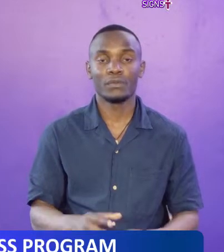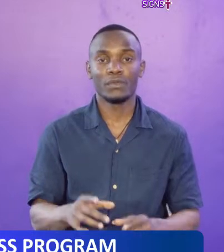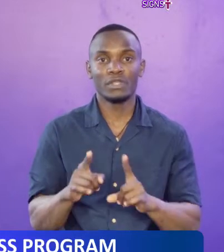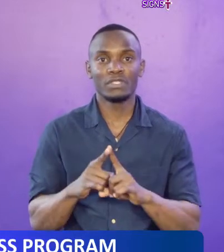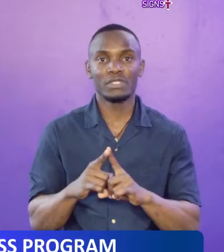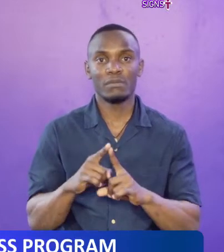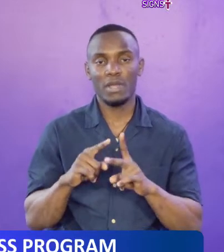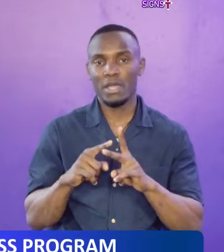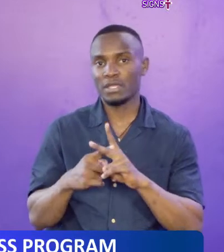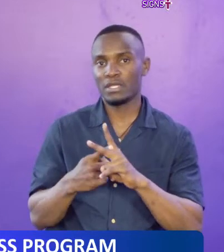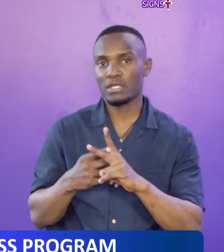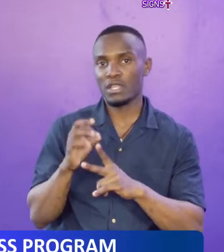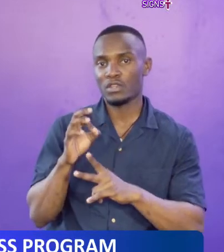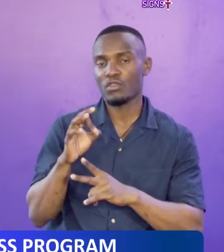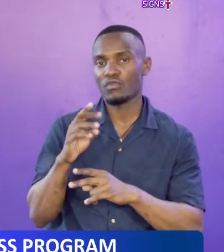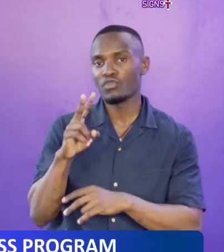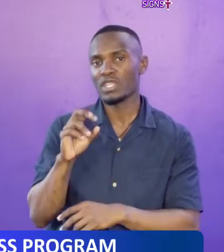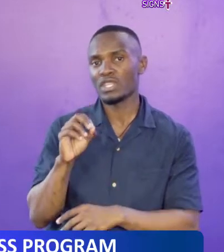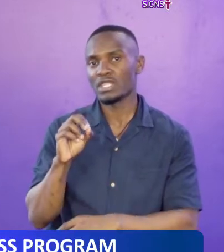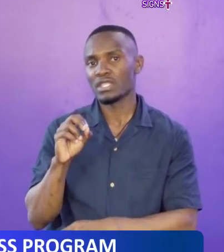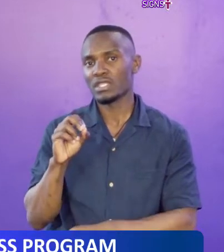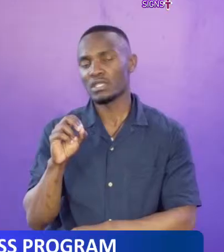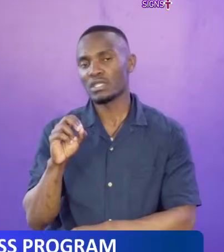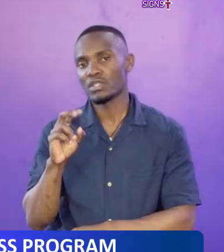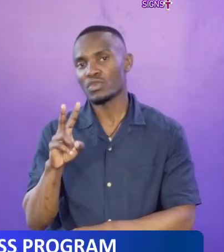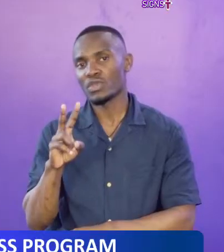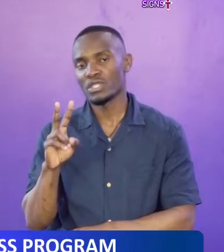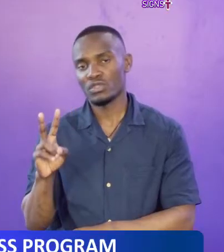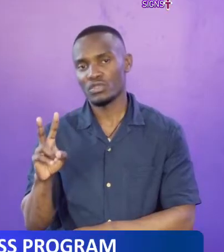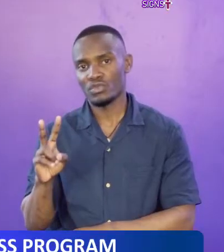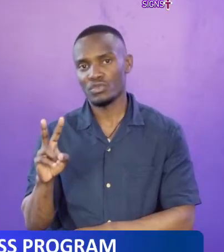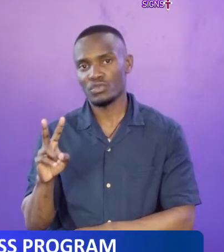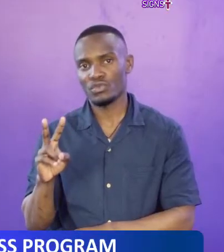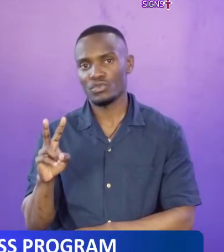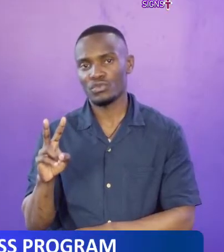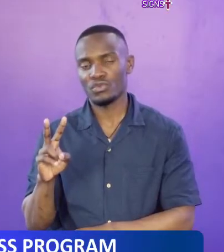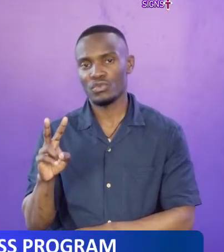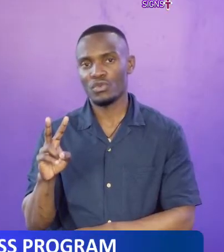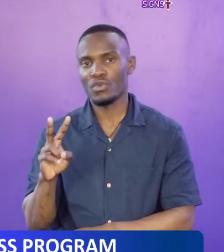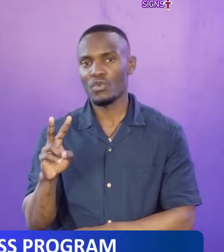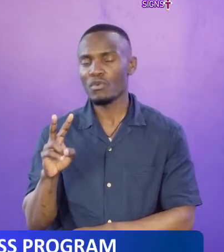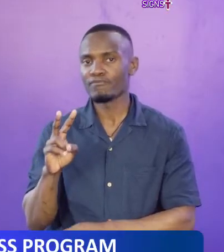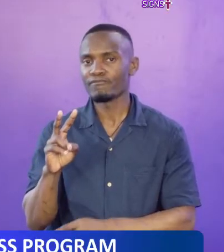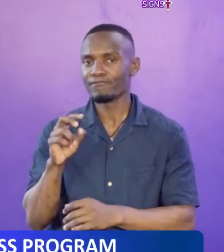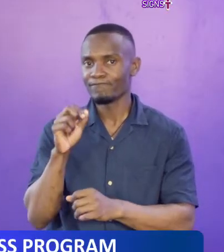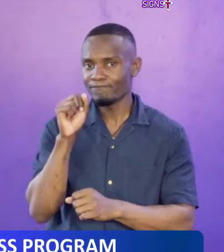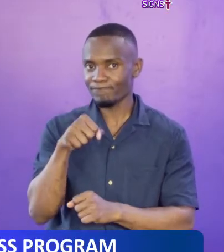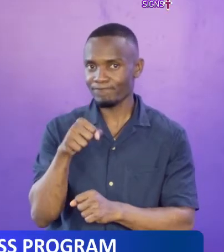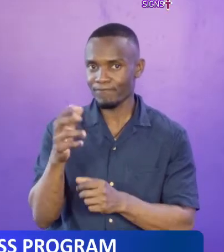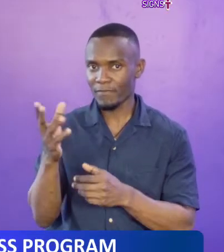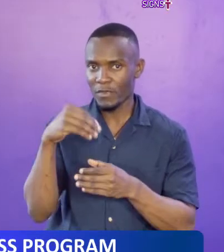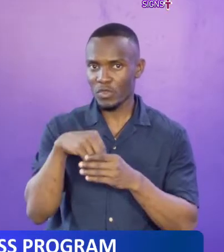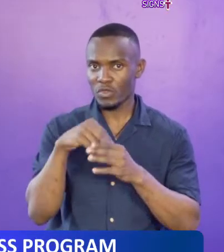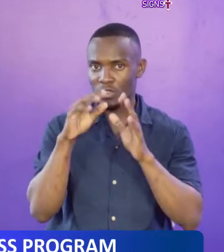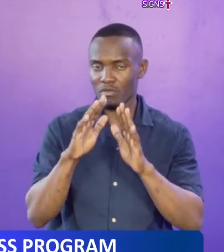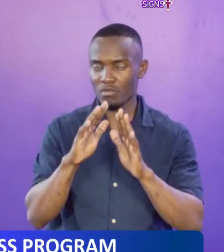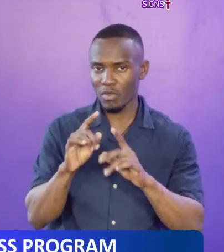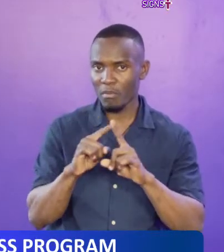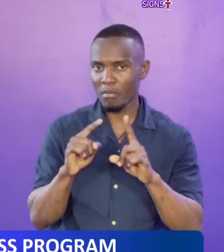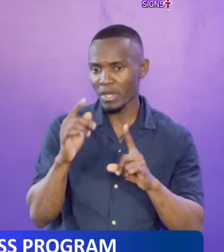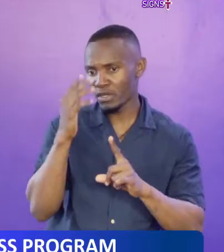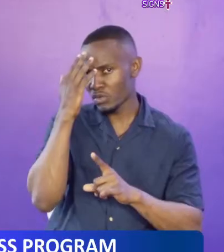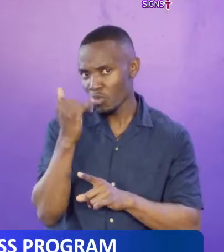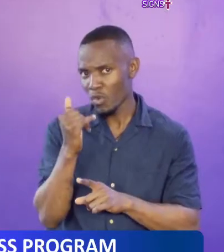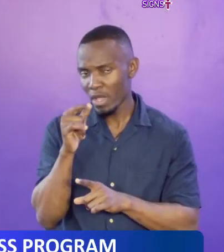2022. Of course, this inclusion is important, but from a KICTANET point of view, why did you choose to